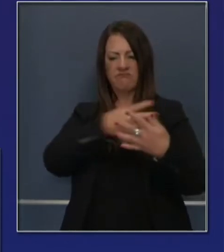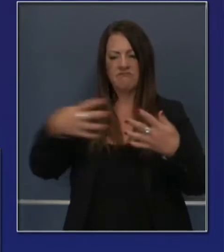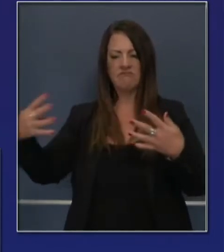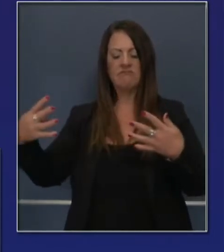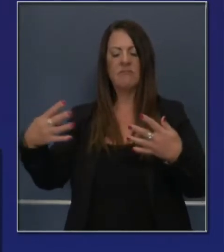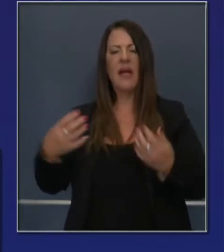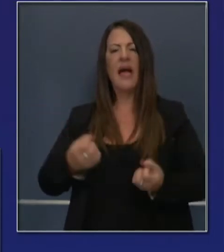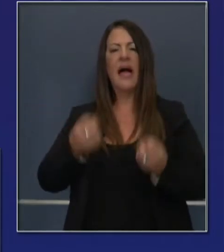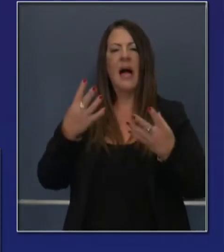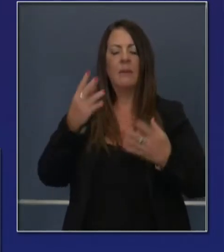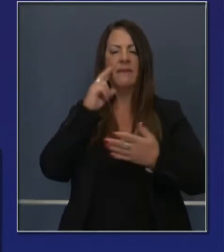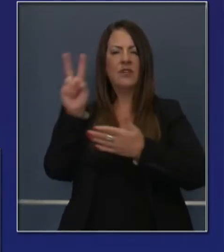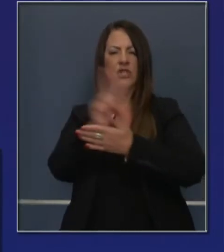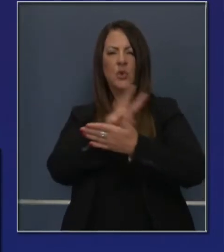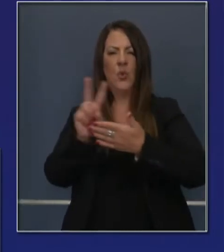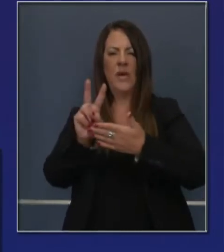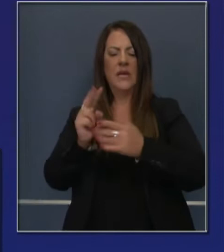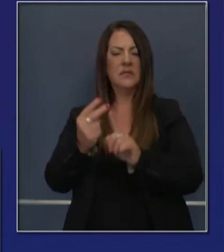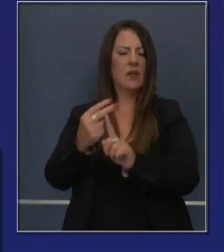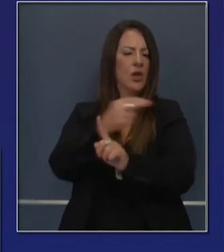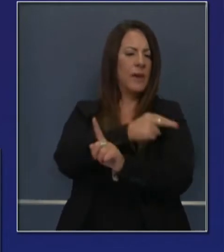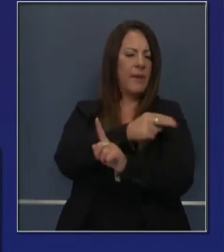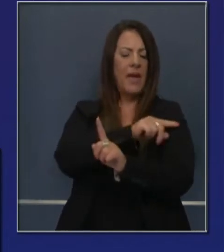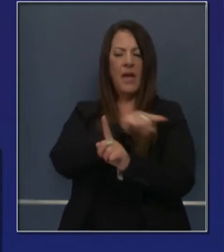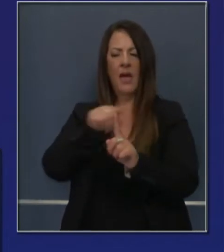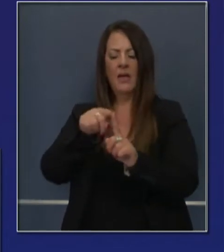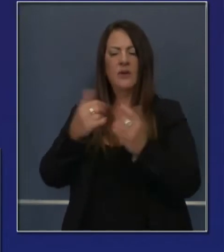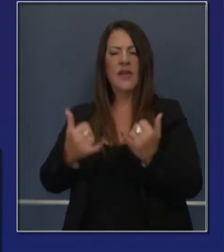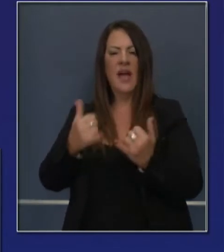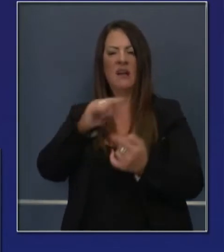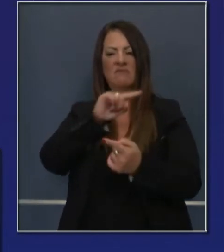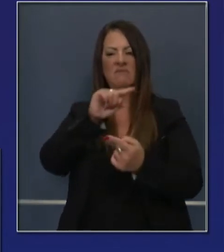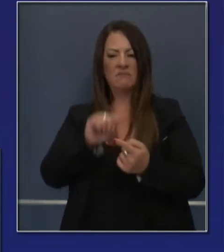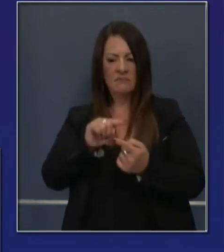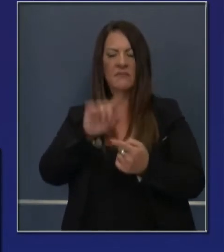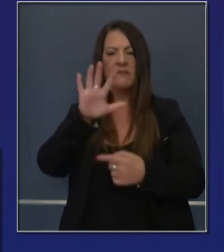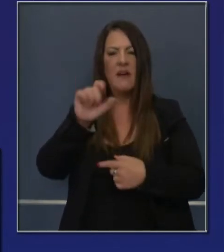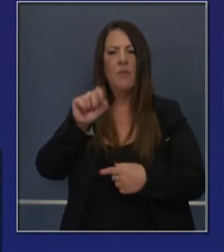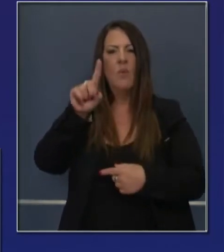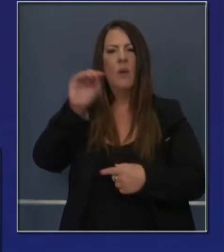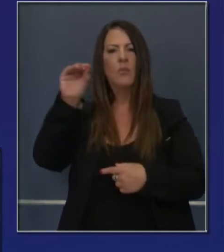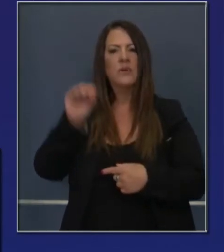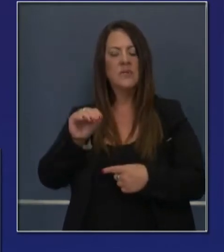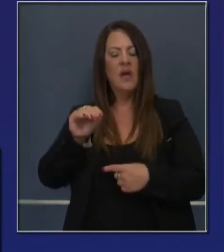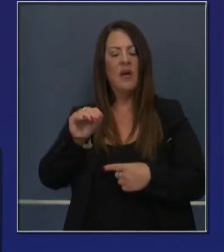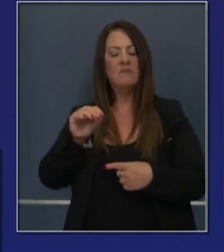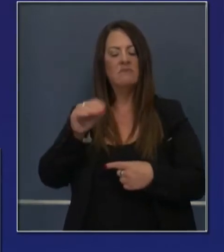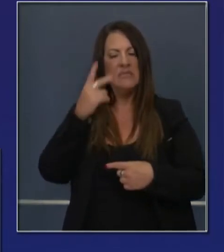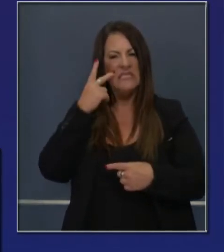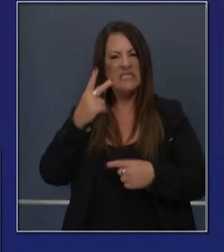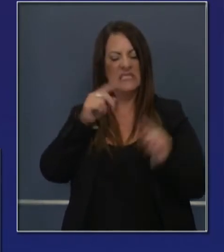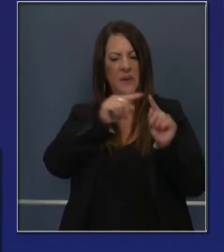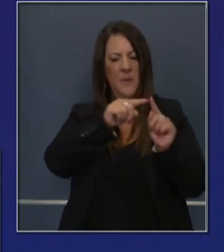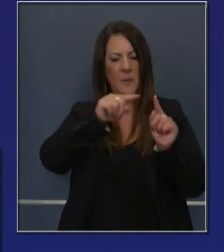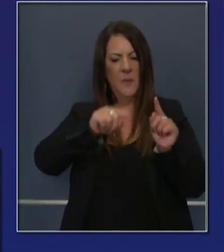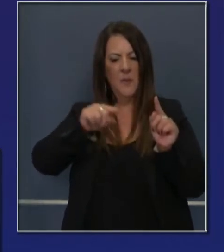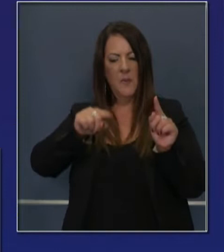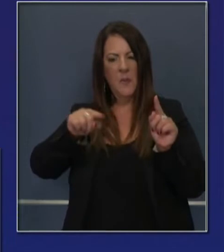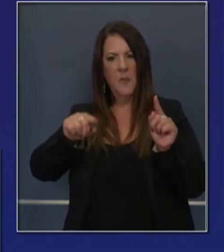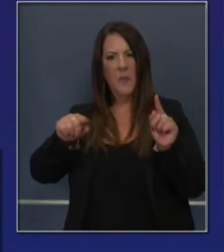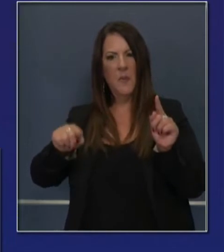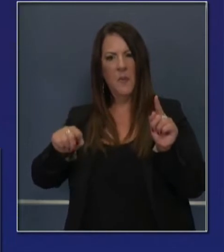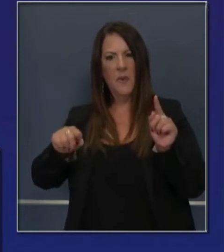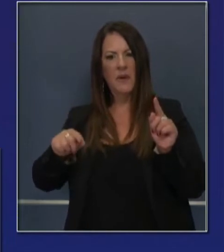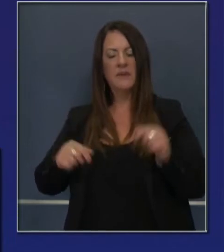positivity rate now down to 5.1% in the state of California. Interestingly, and I